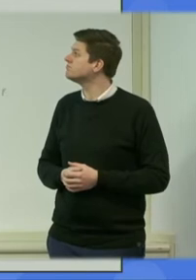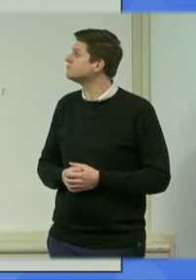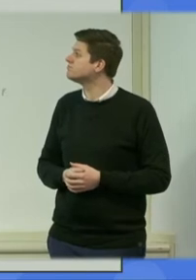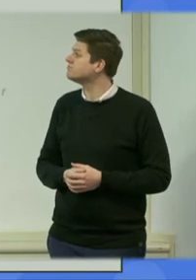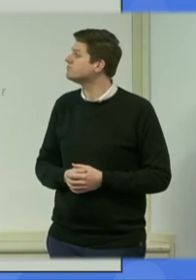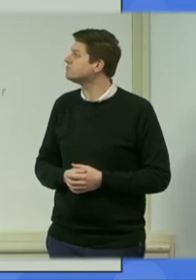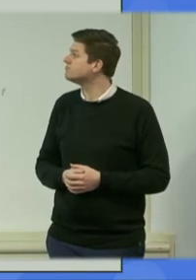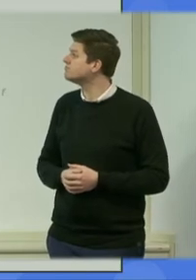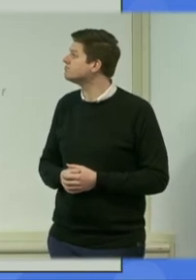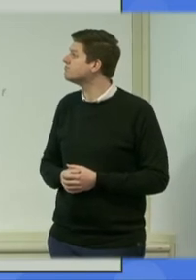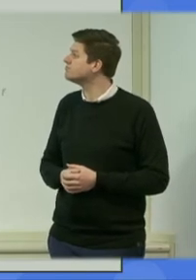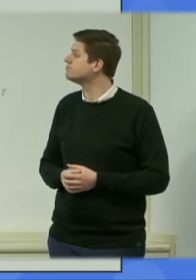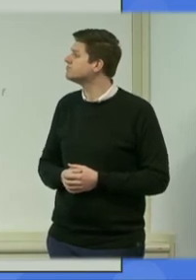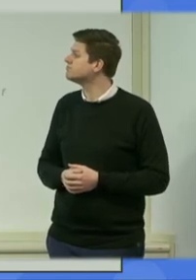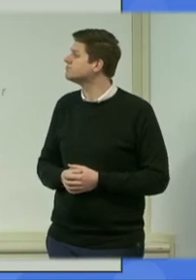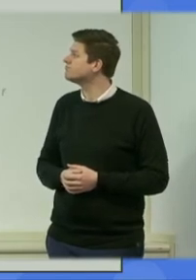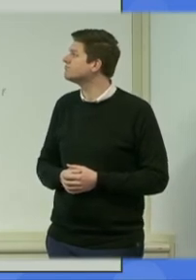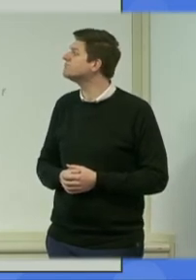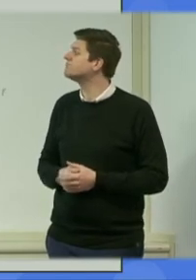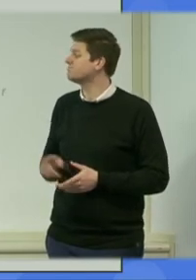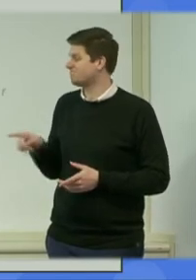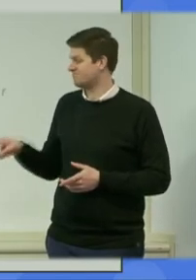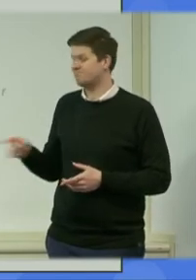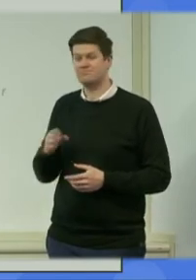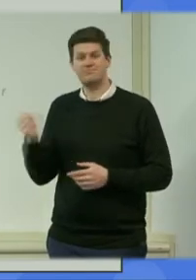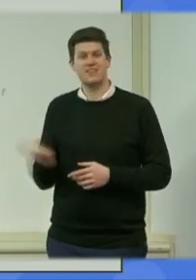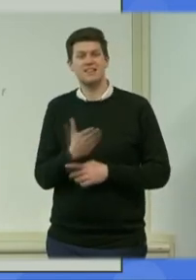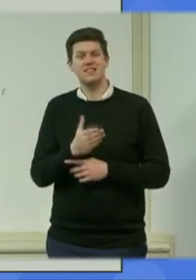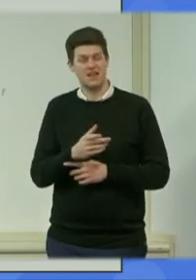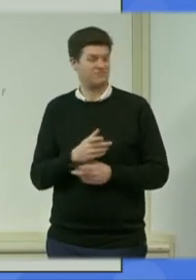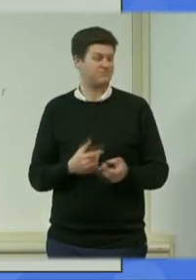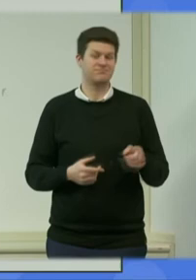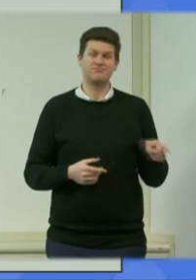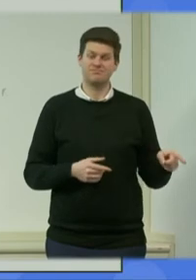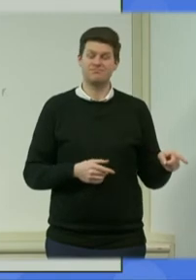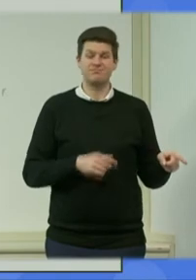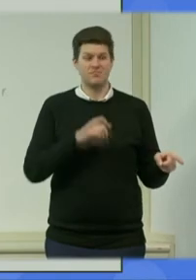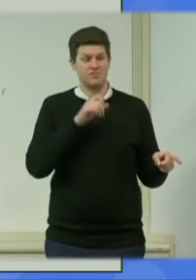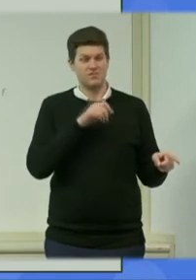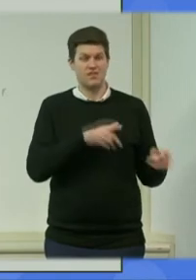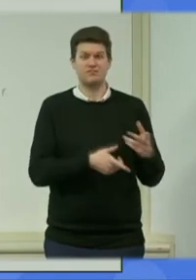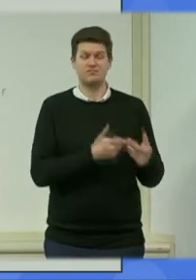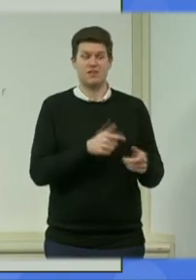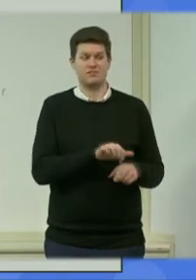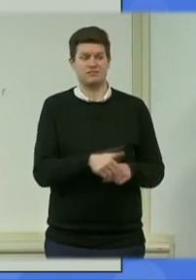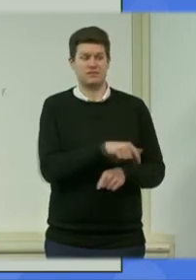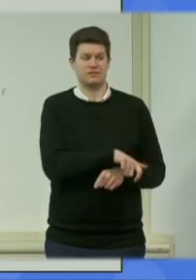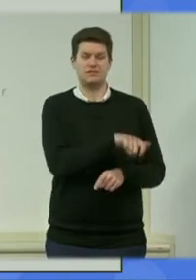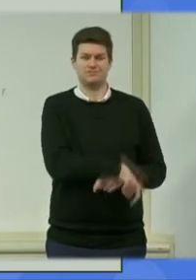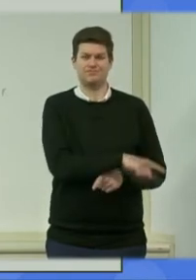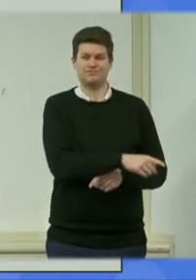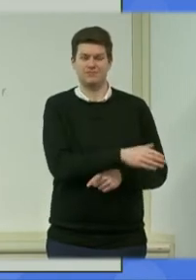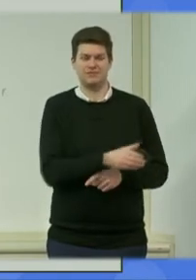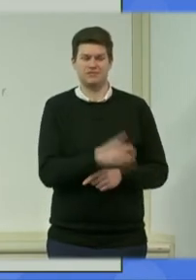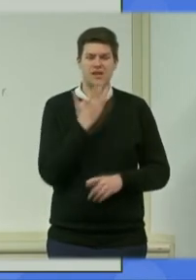I can't do this slide, unfortunately, but this has been covered by the next speaker. So to summarize very, very quickly,